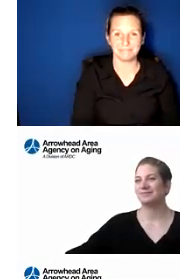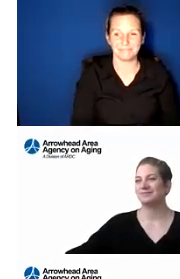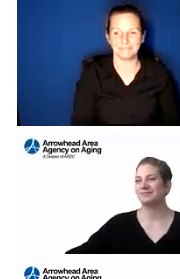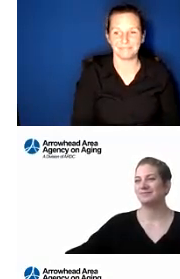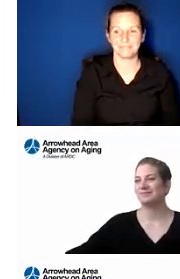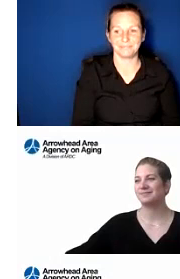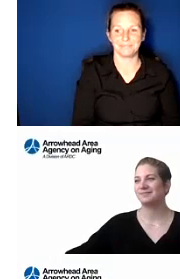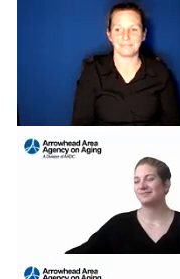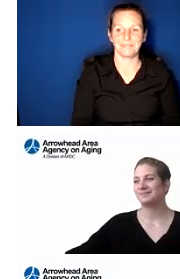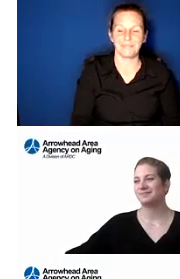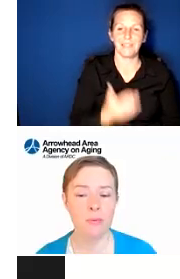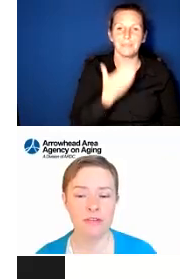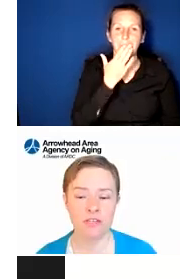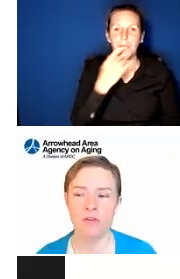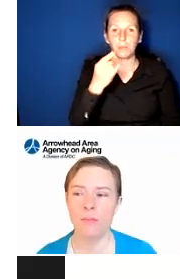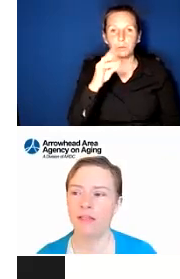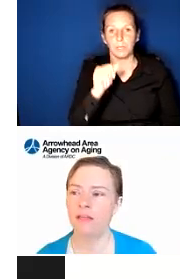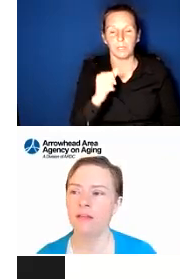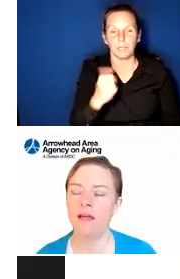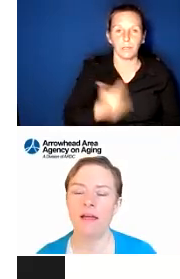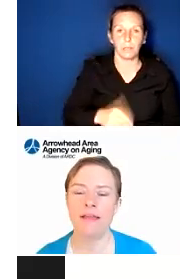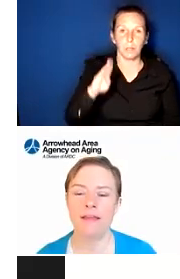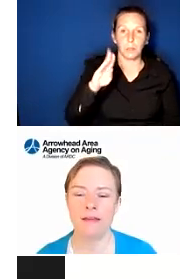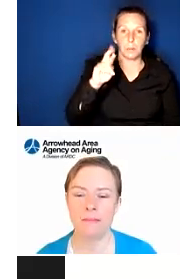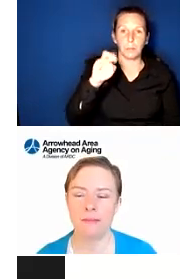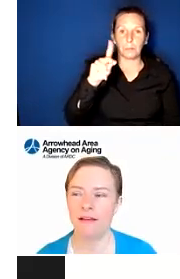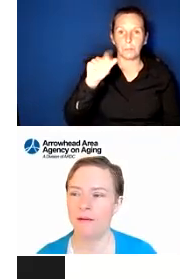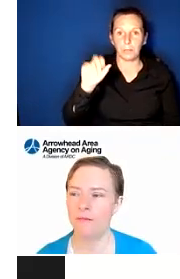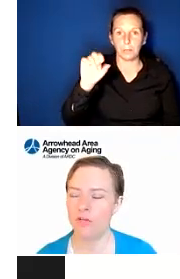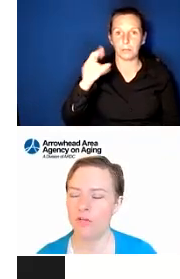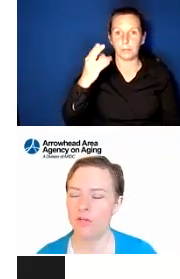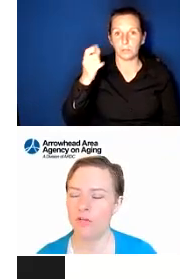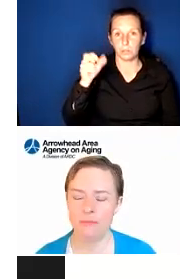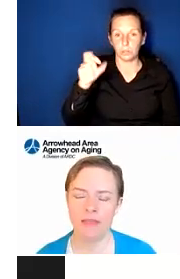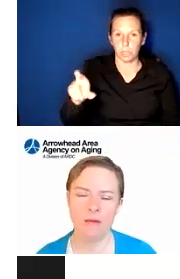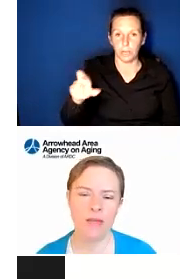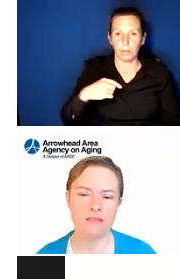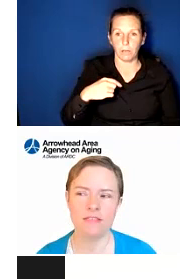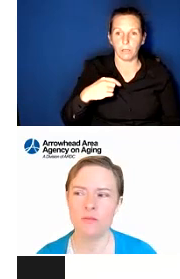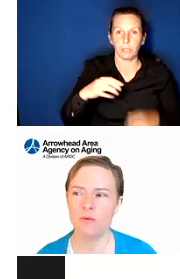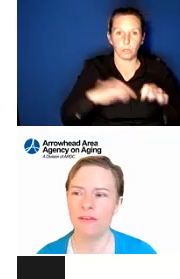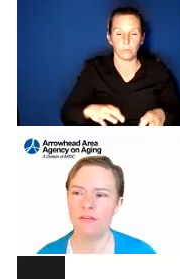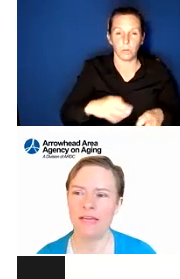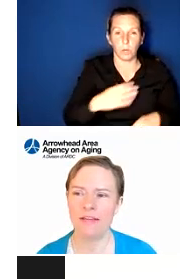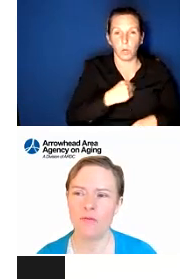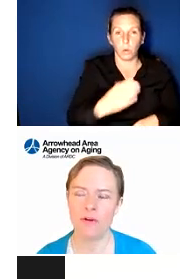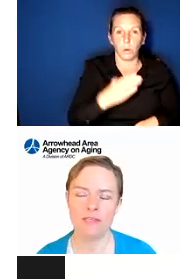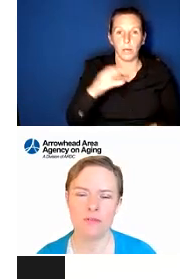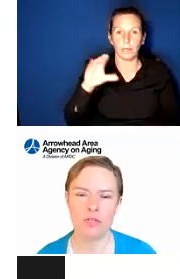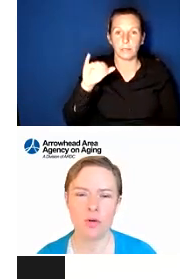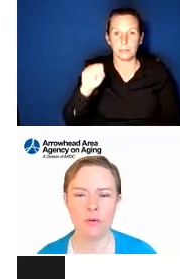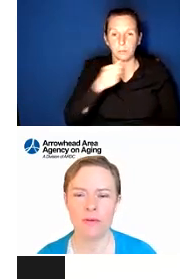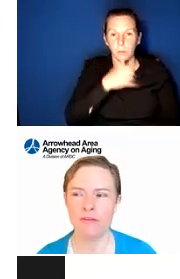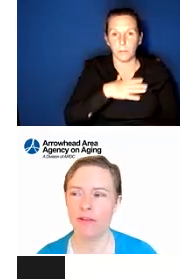Thank you, Gina. My name is Brenda Schaefer-Pellenin. I am, description, I am a white cis woman in my late 40s